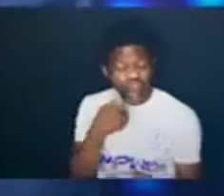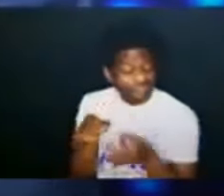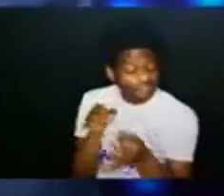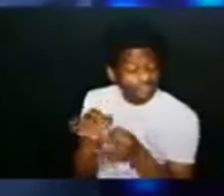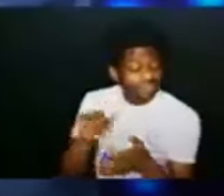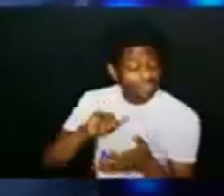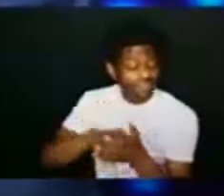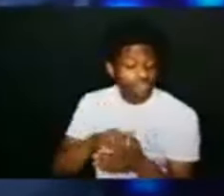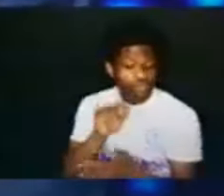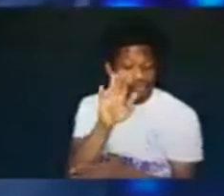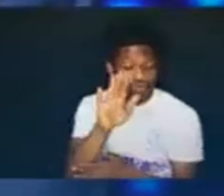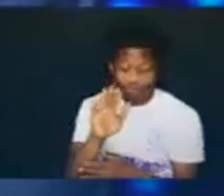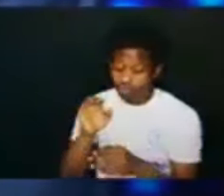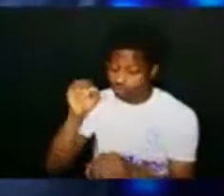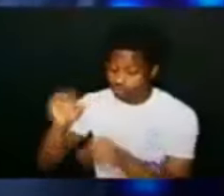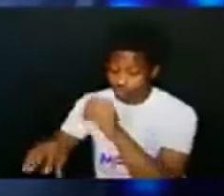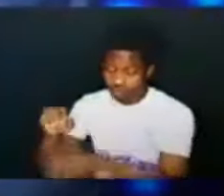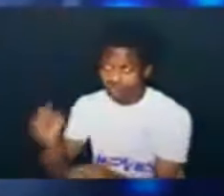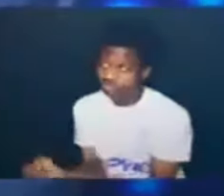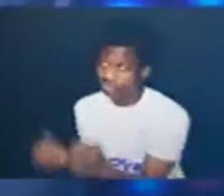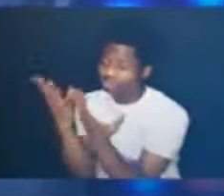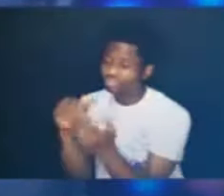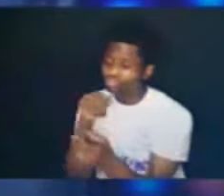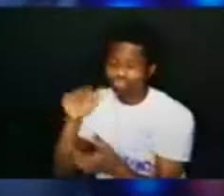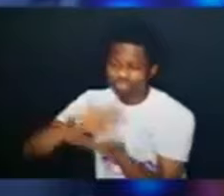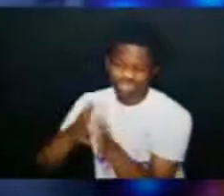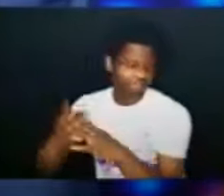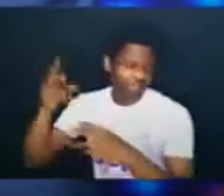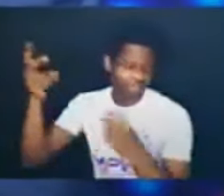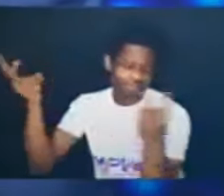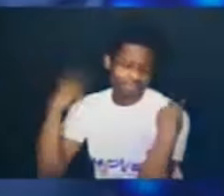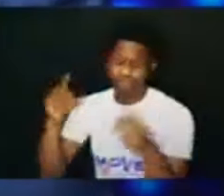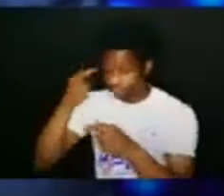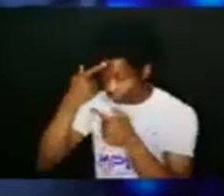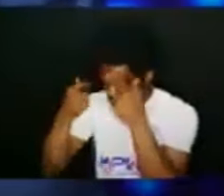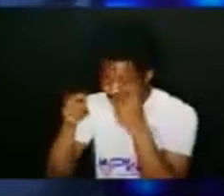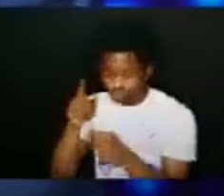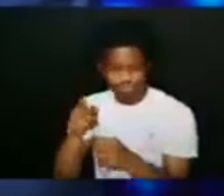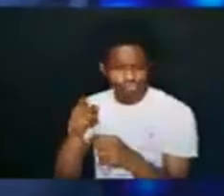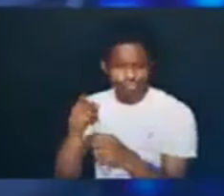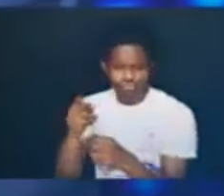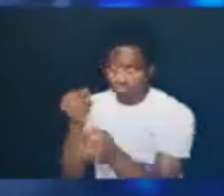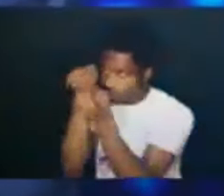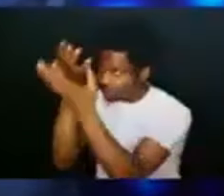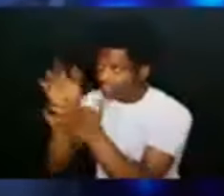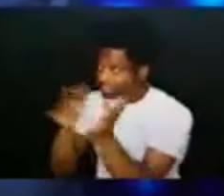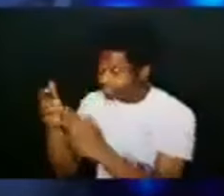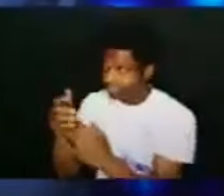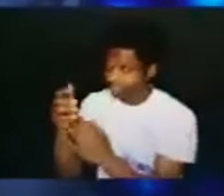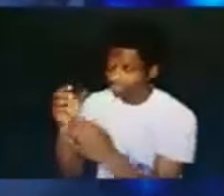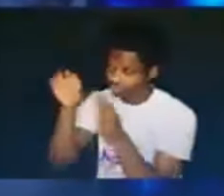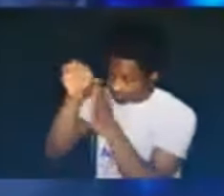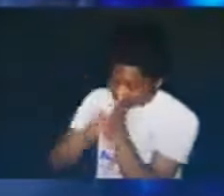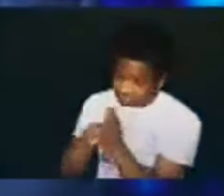sacrifice will not be in vain. Why? Because you keep his command and do what pleases him. Your conscience does